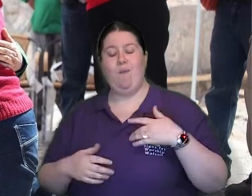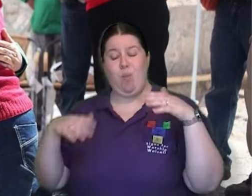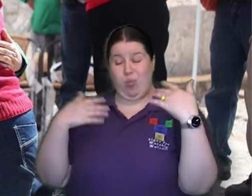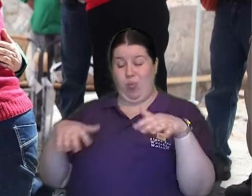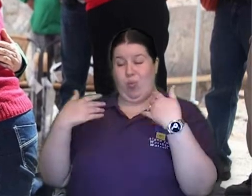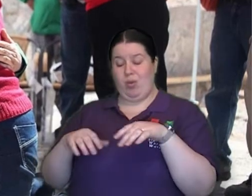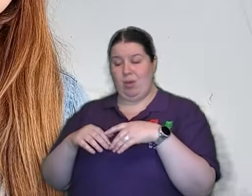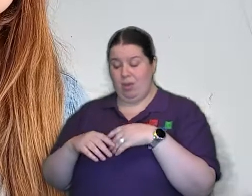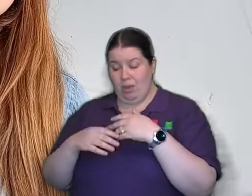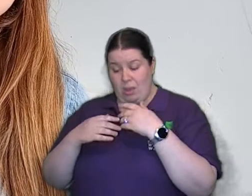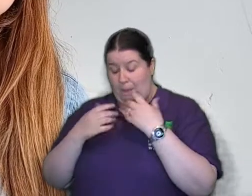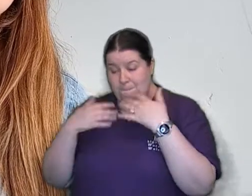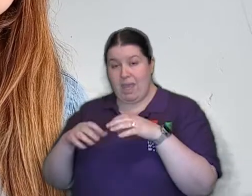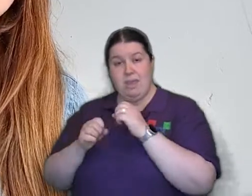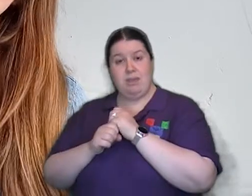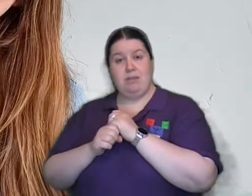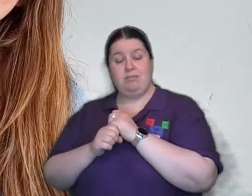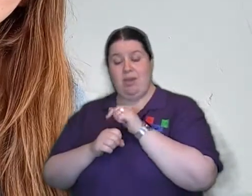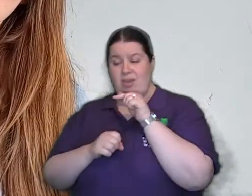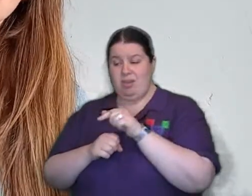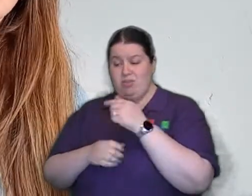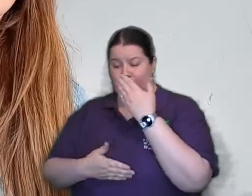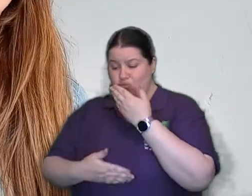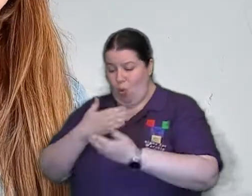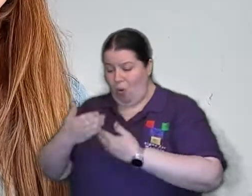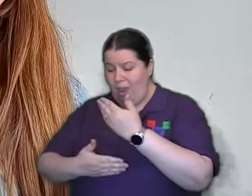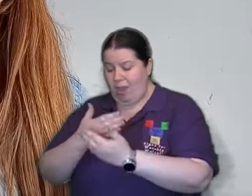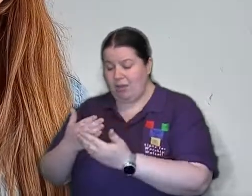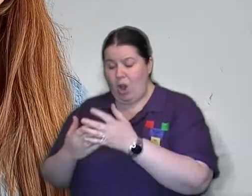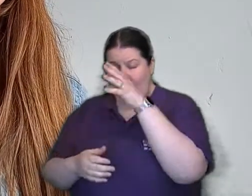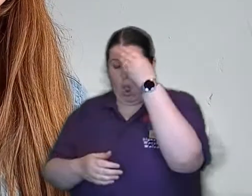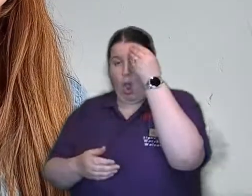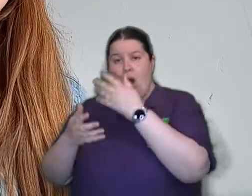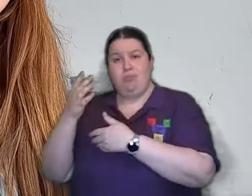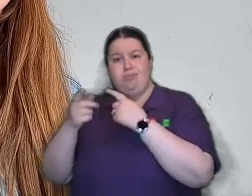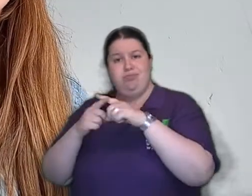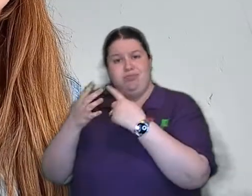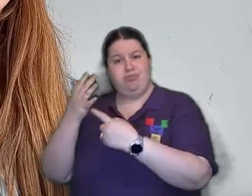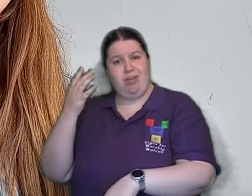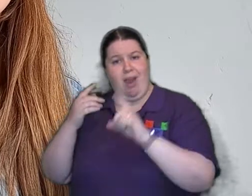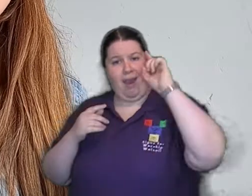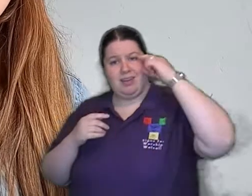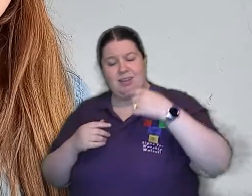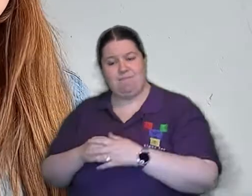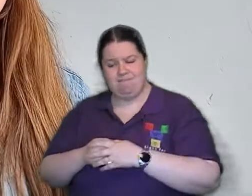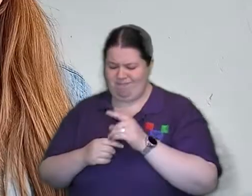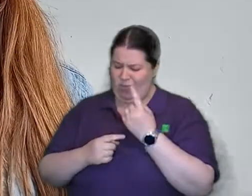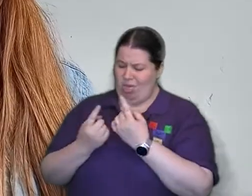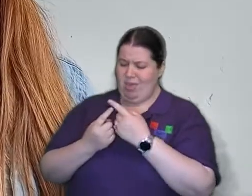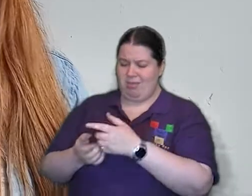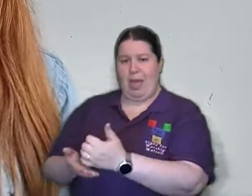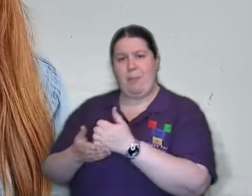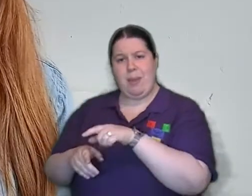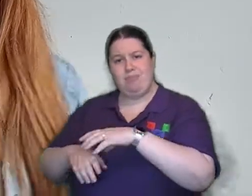fascinating true story of the miners contains 3 ideas for us to learn from today. One of the things